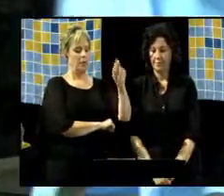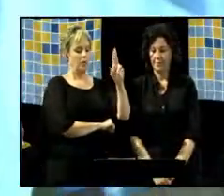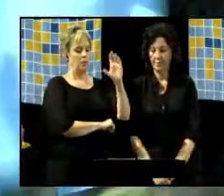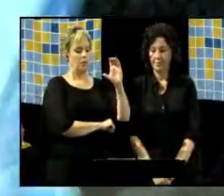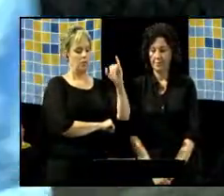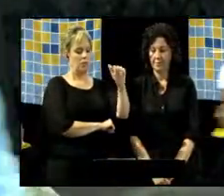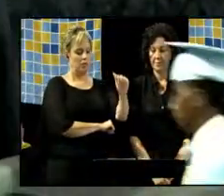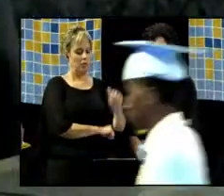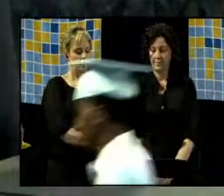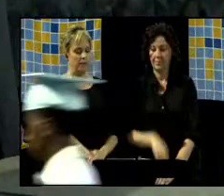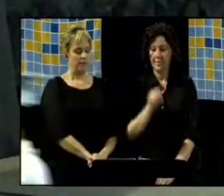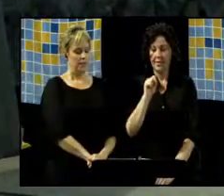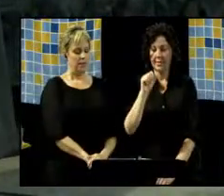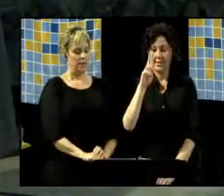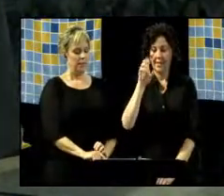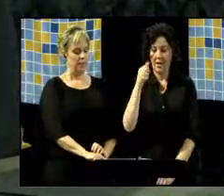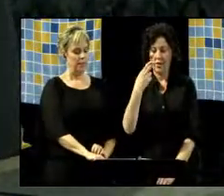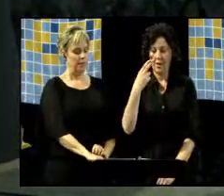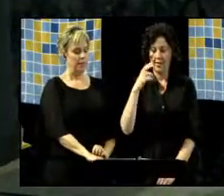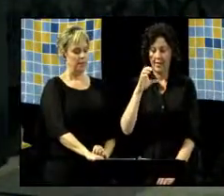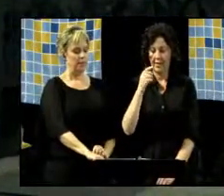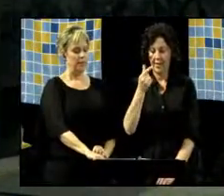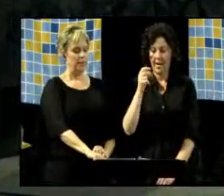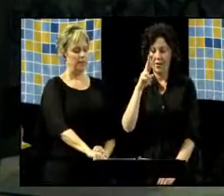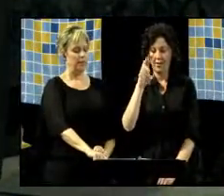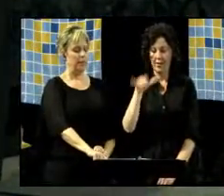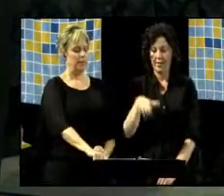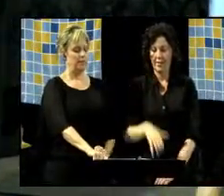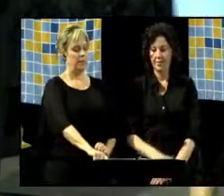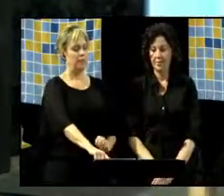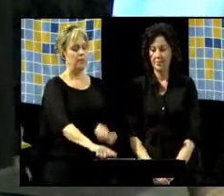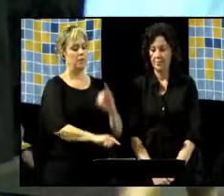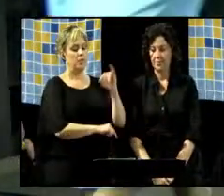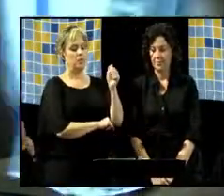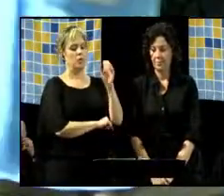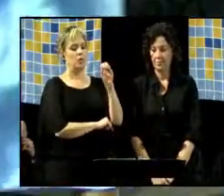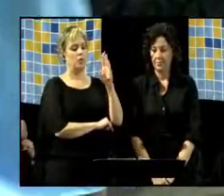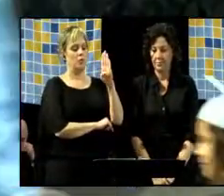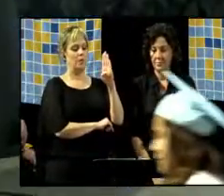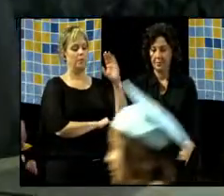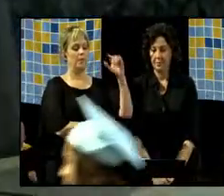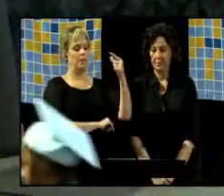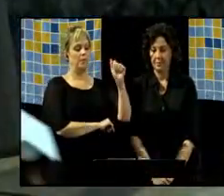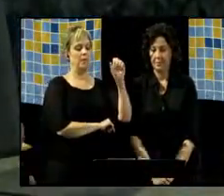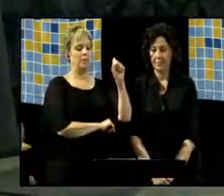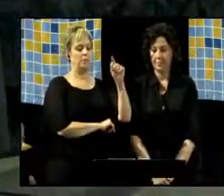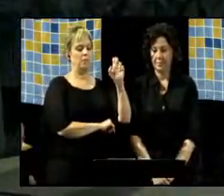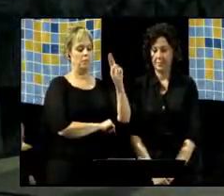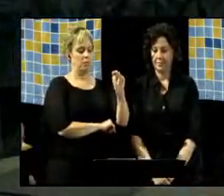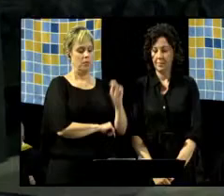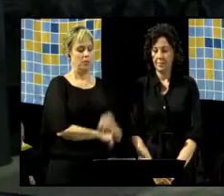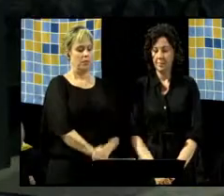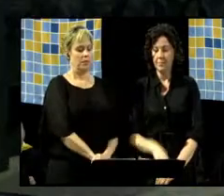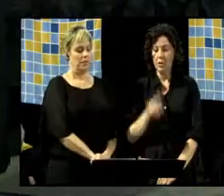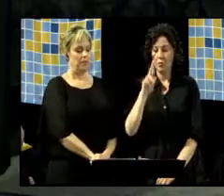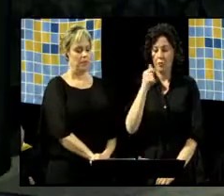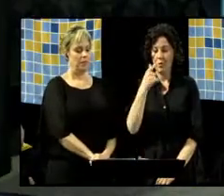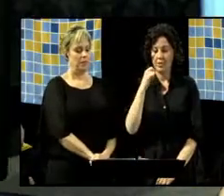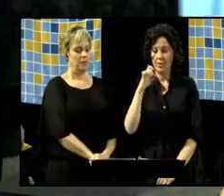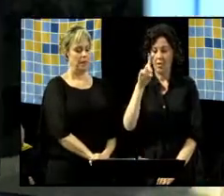Sarah Kate Gary. Jacob Matthew Gaston. Reginald Demarius G.